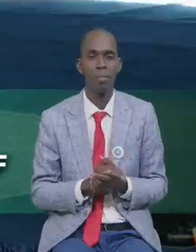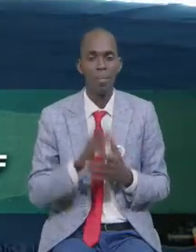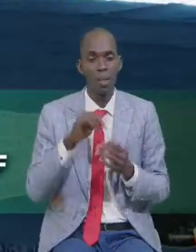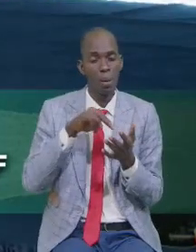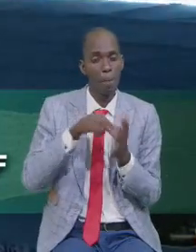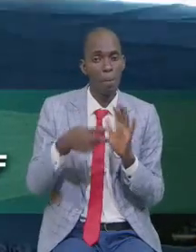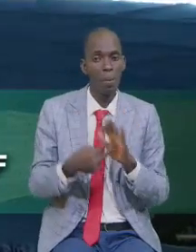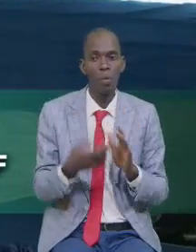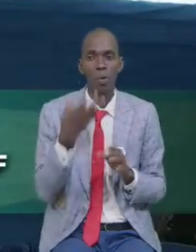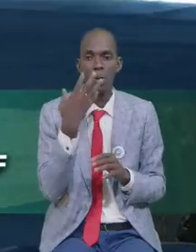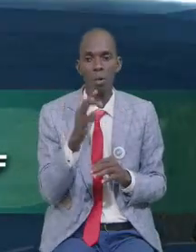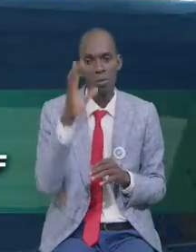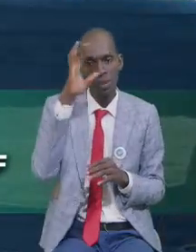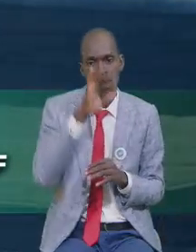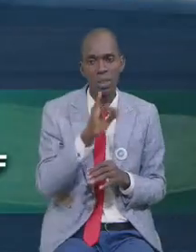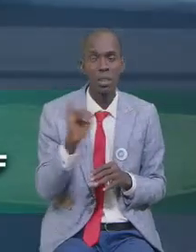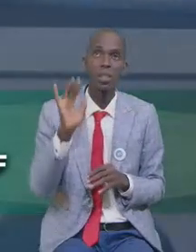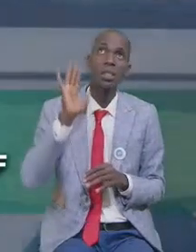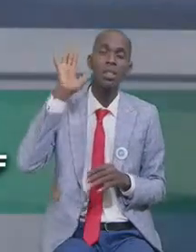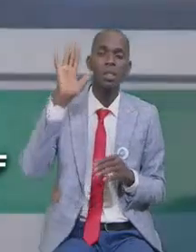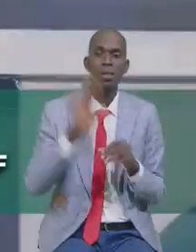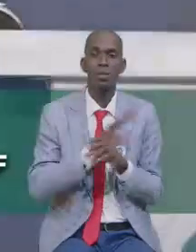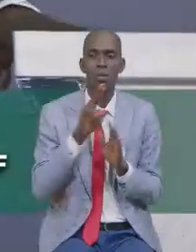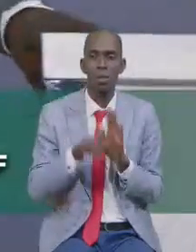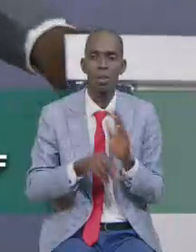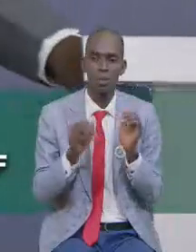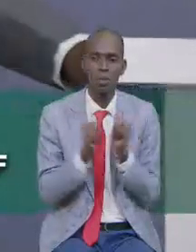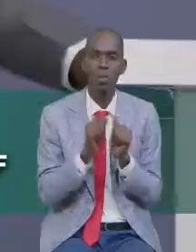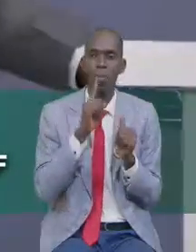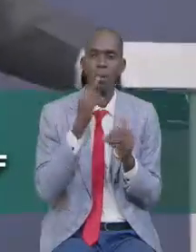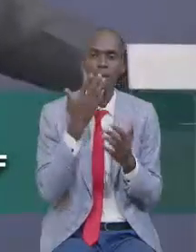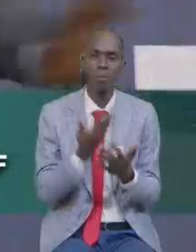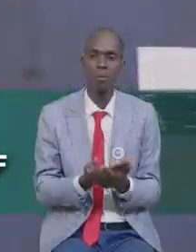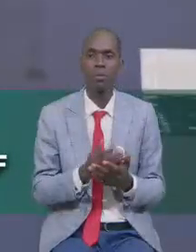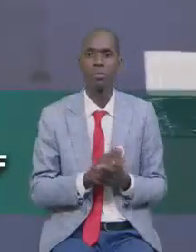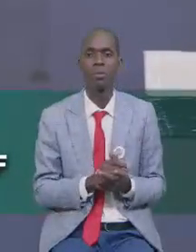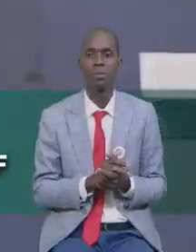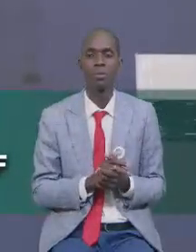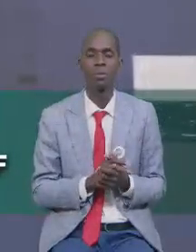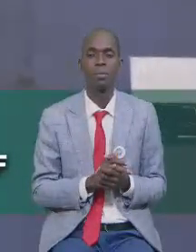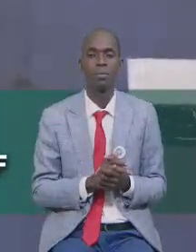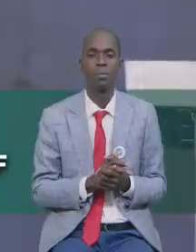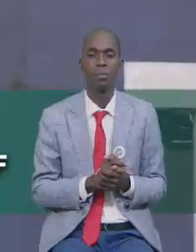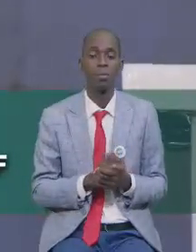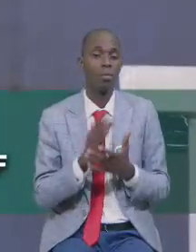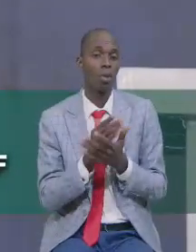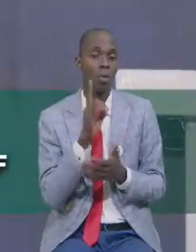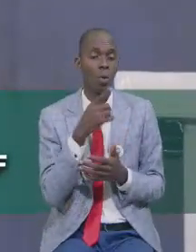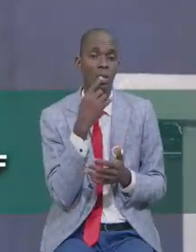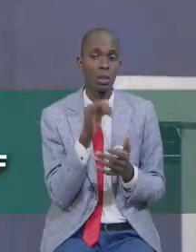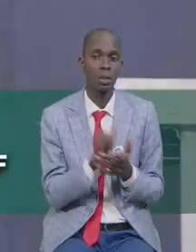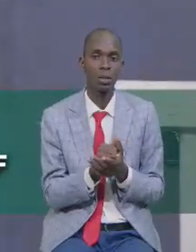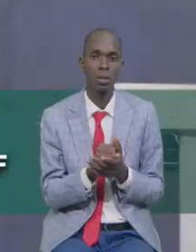of seeking is fullness with proof. You know, somebody said, I sought